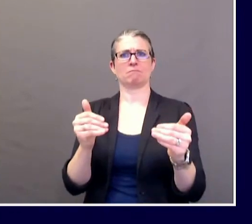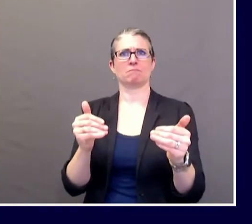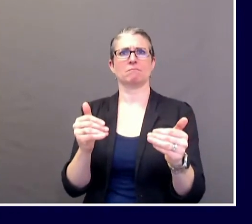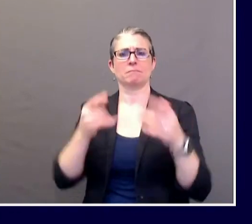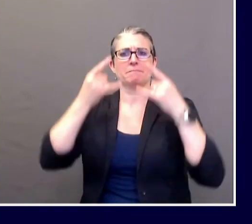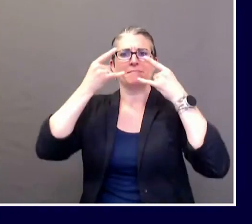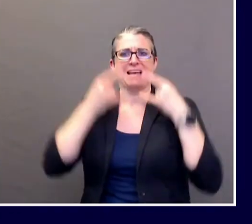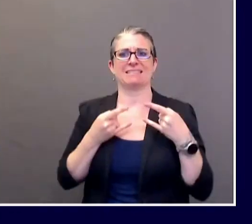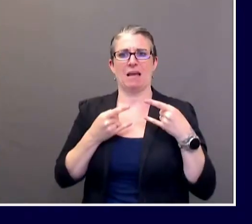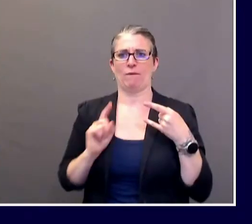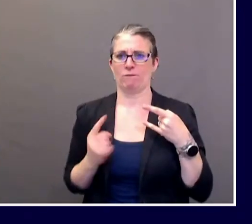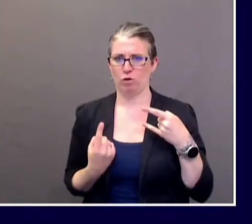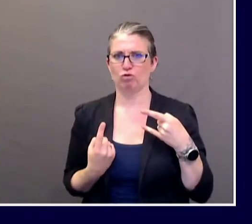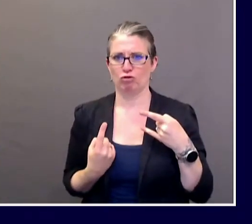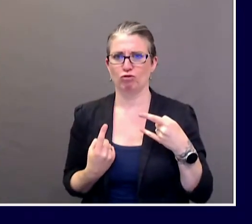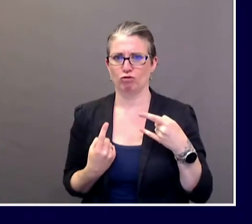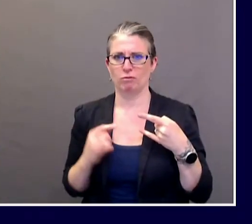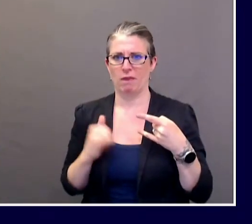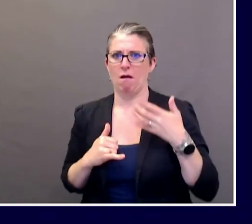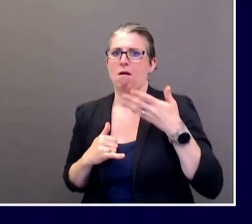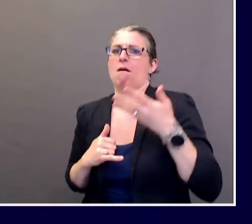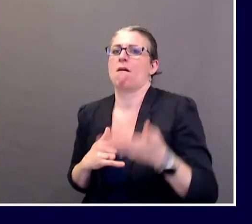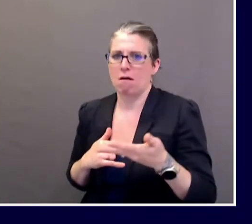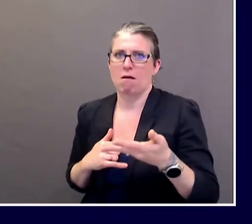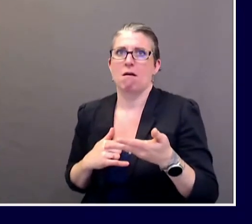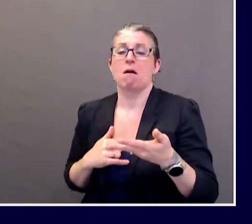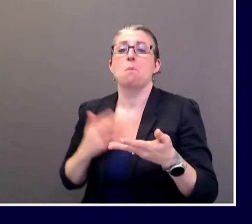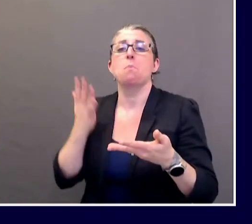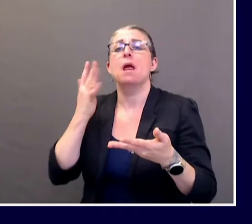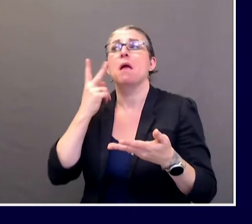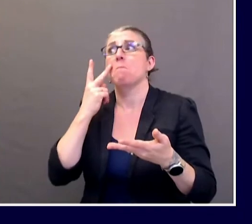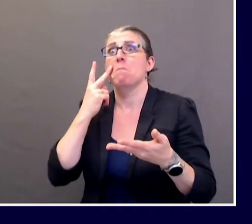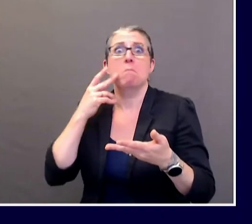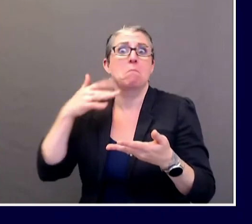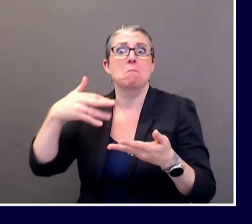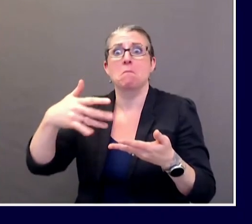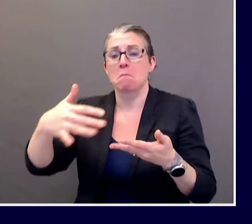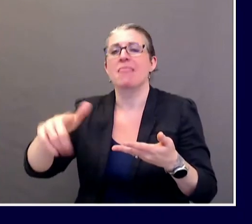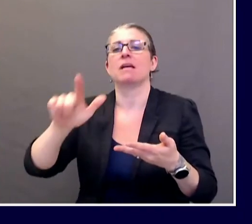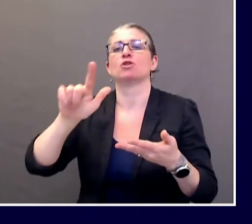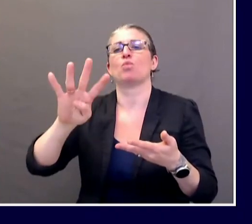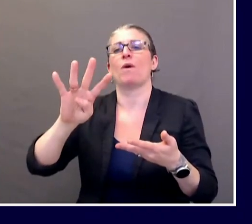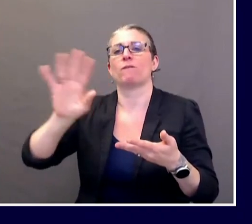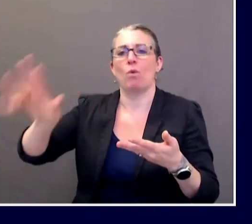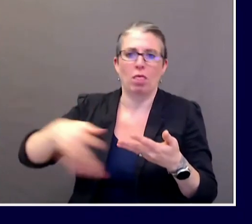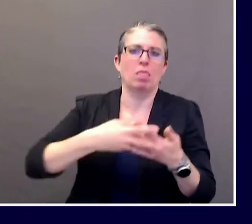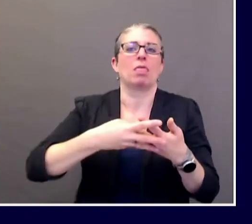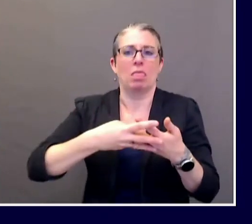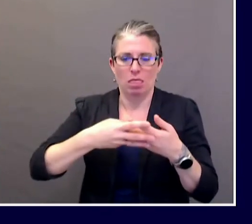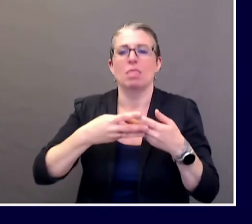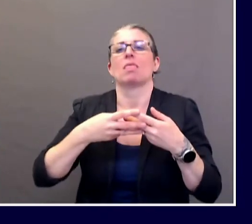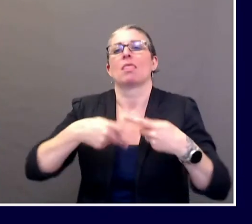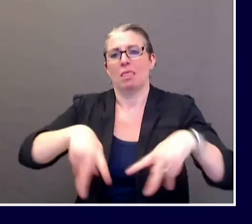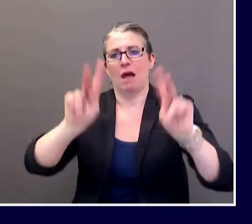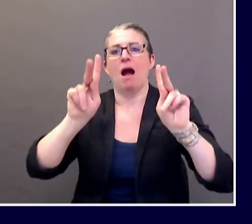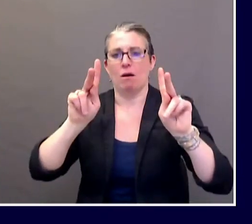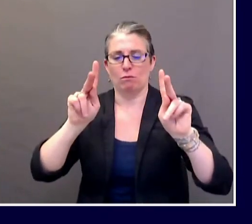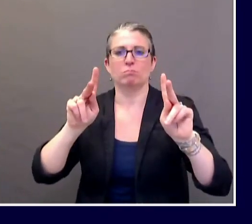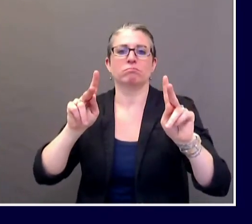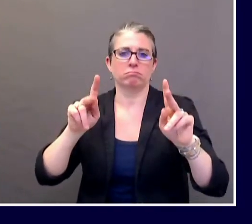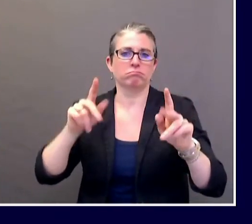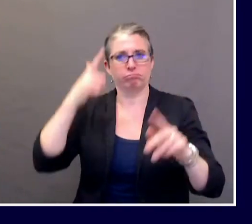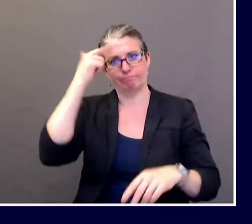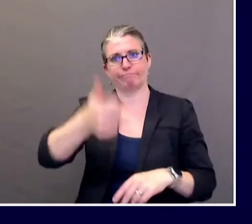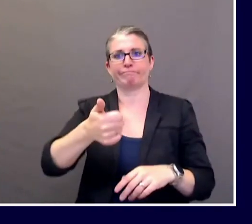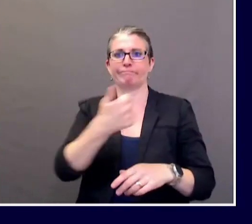are making other changes to our protocols. And then my second question for Dr.